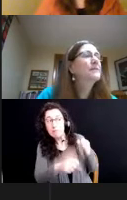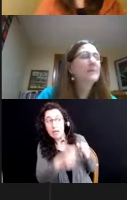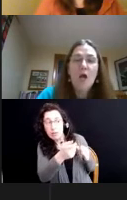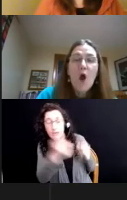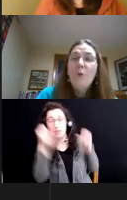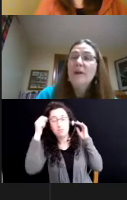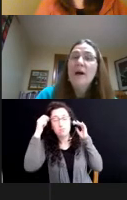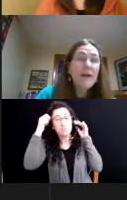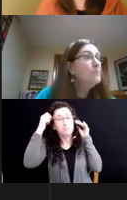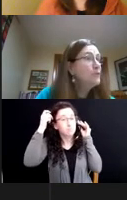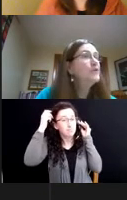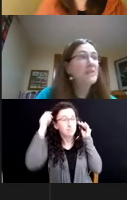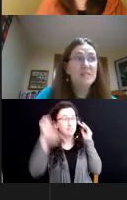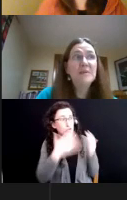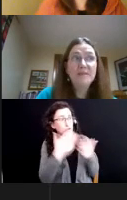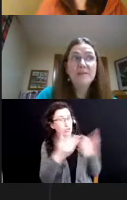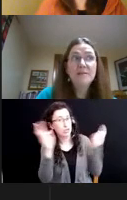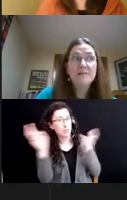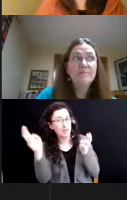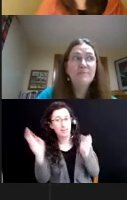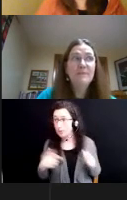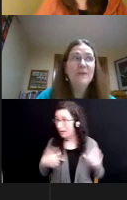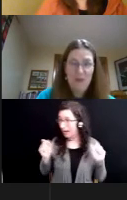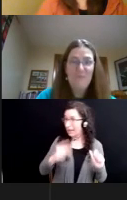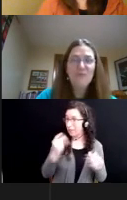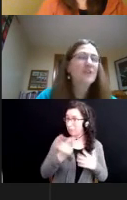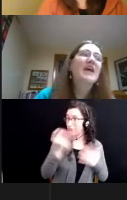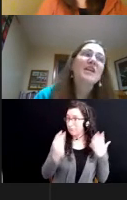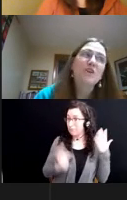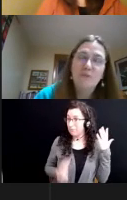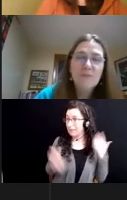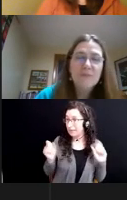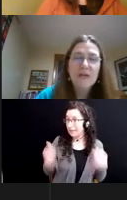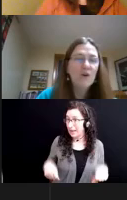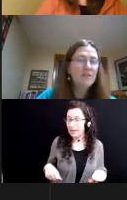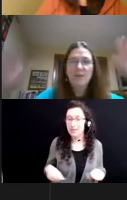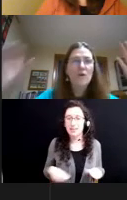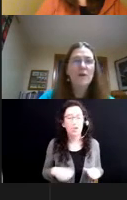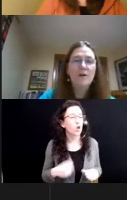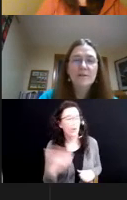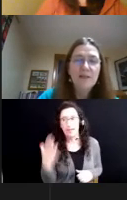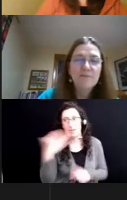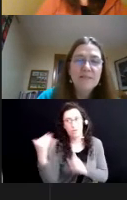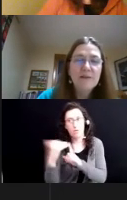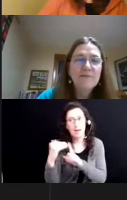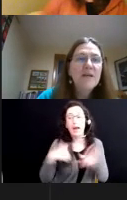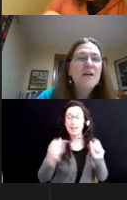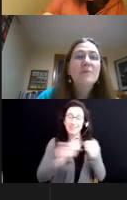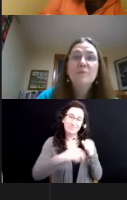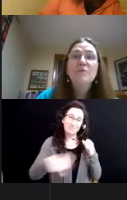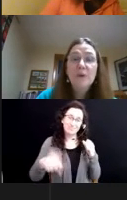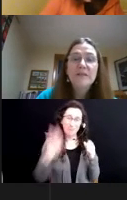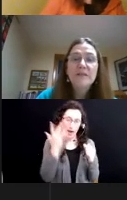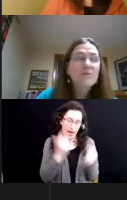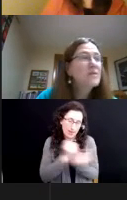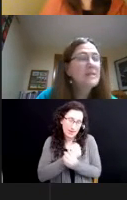good. So we have a little bit of time that we can take later in the day. Okay, good. Thank you for prompting me. I know because I could go on and on because I love my stuff. I'm